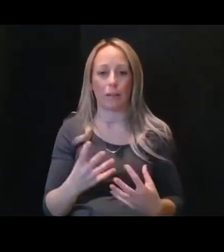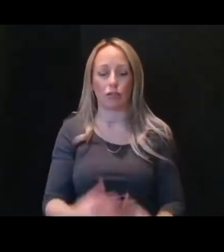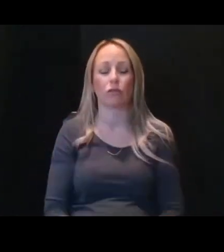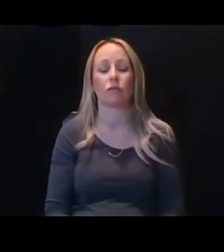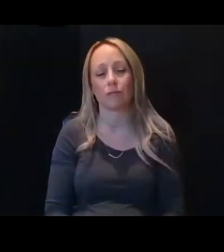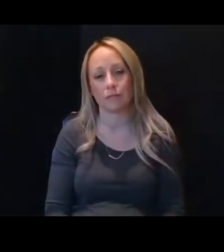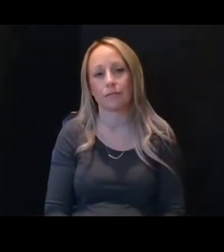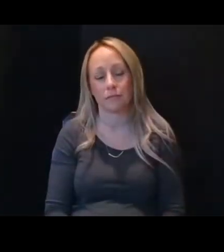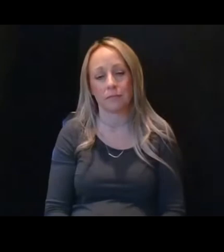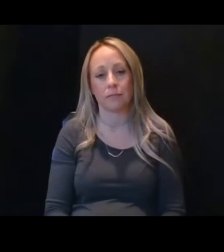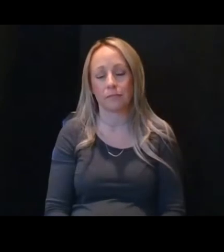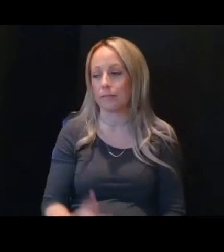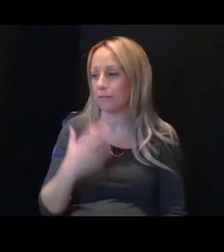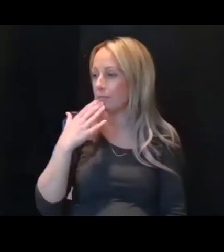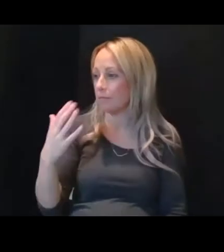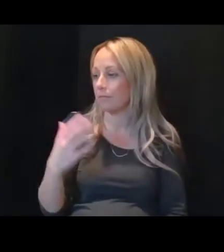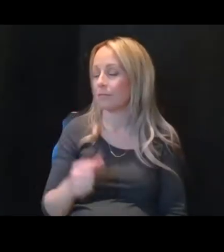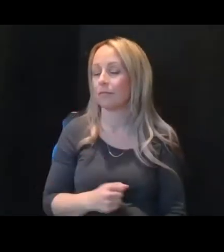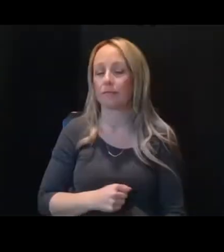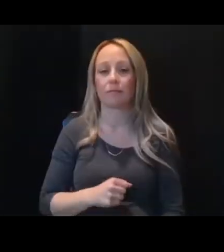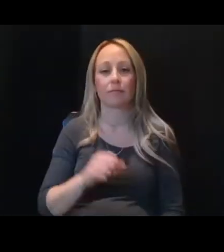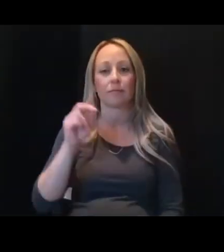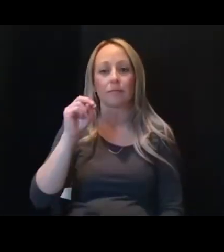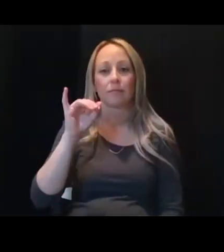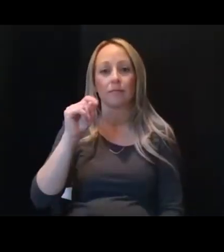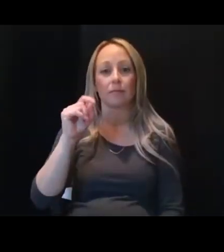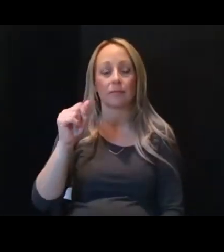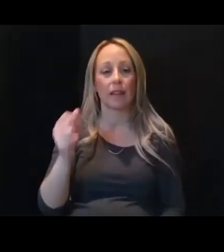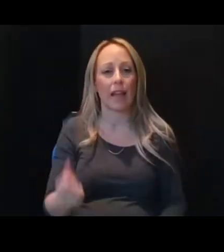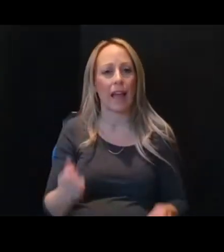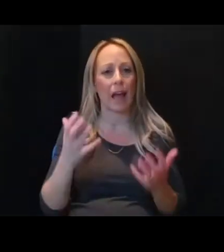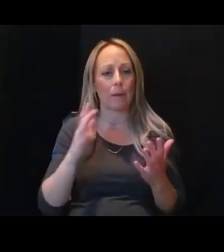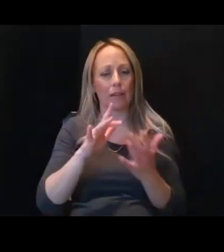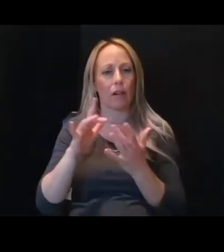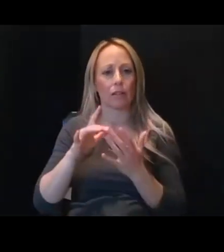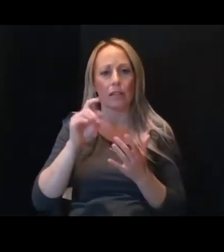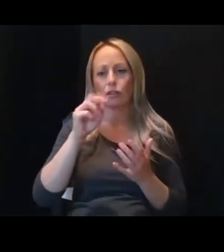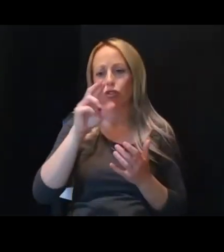Okay, thank you. Nita, how many contact tracers do we have here?